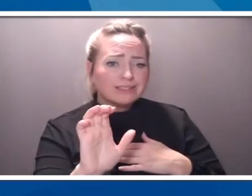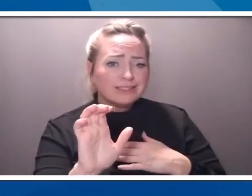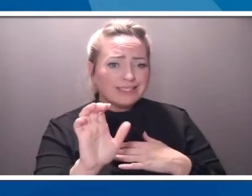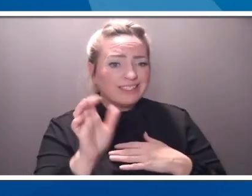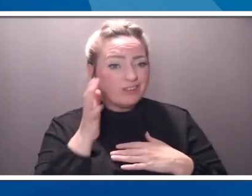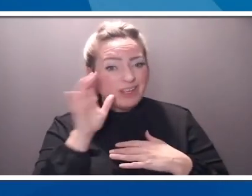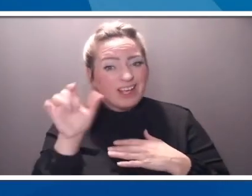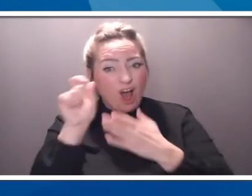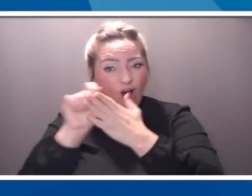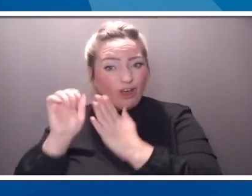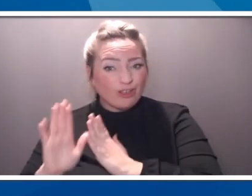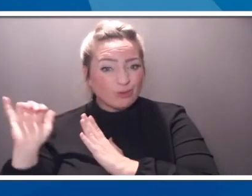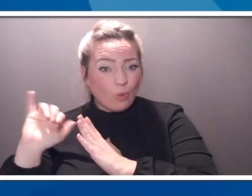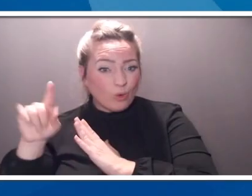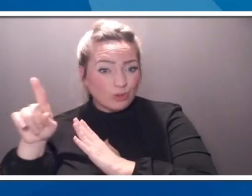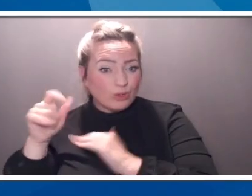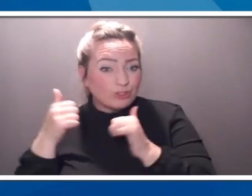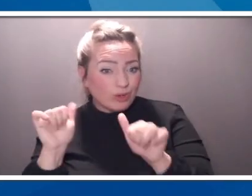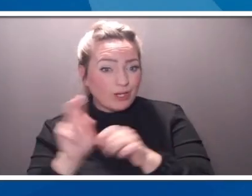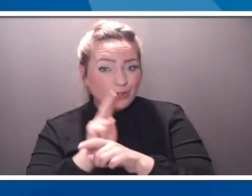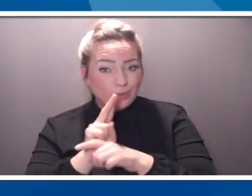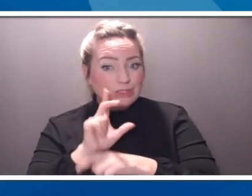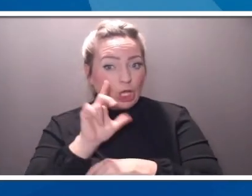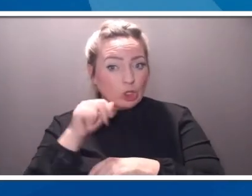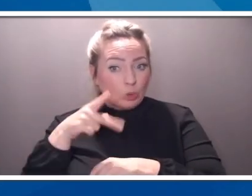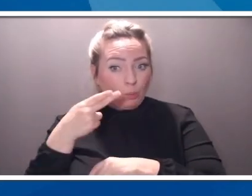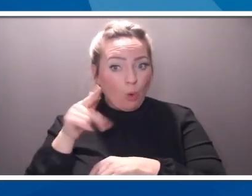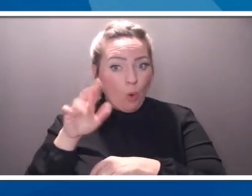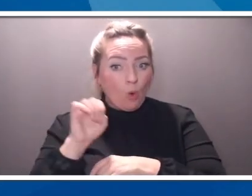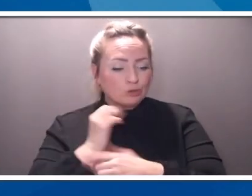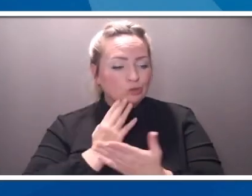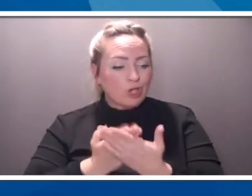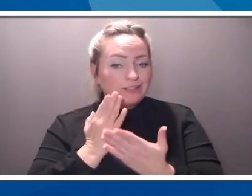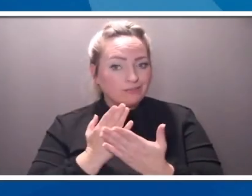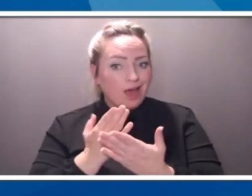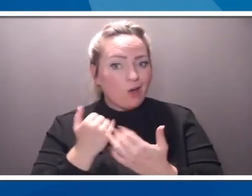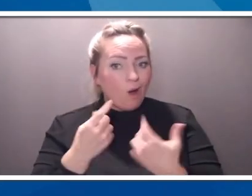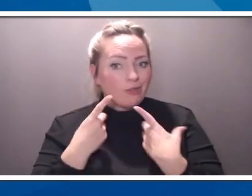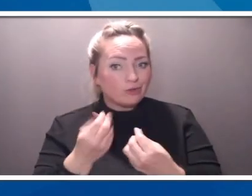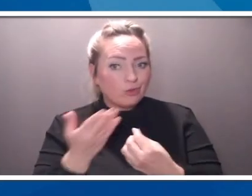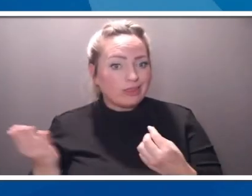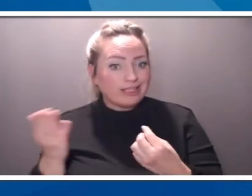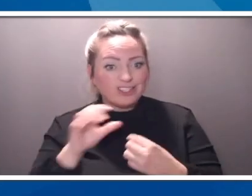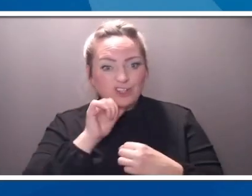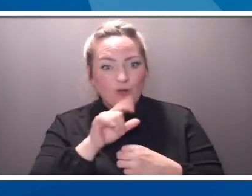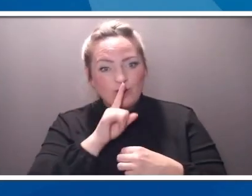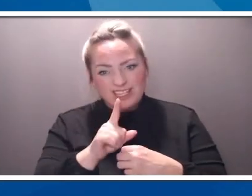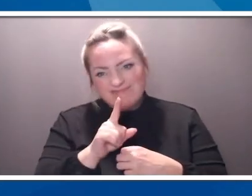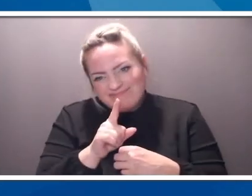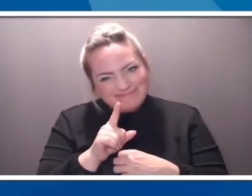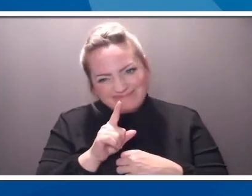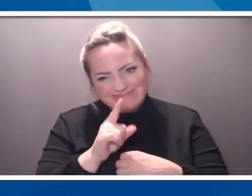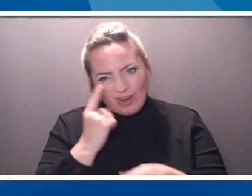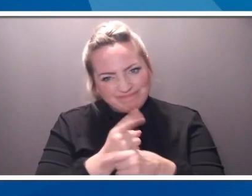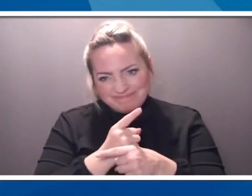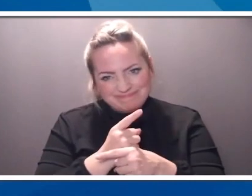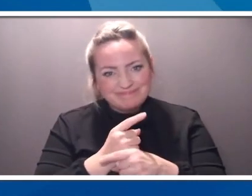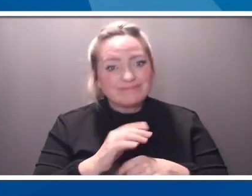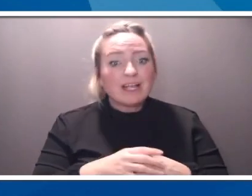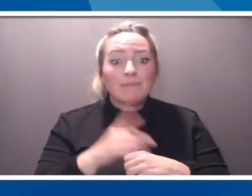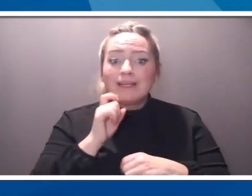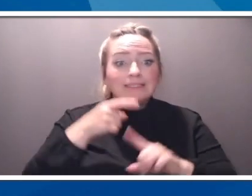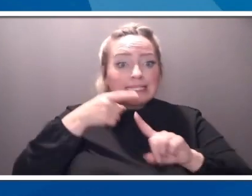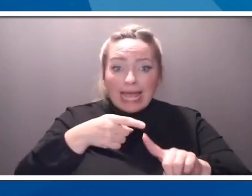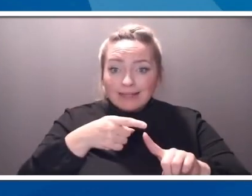this fails the SC. There will be authors out there that also try to use these loopholes to justify why they're doing things that aren't really all